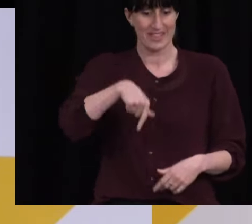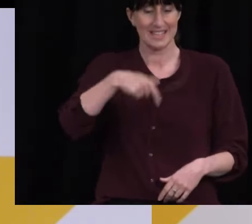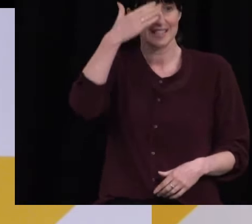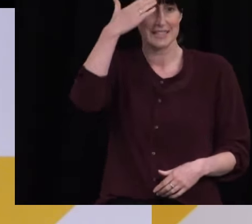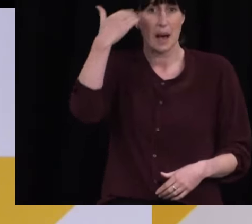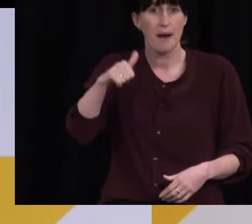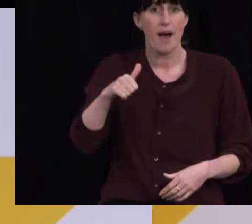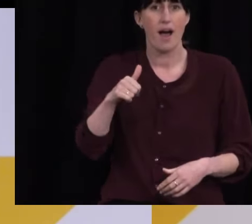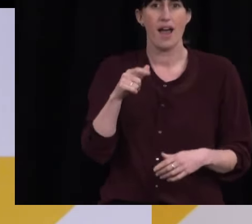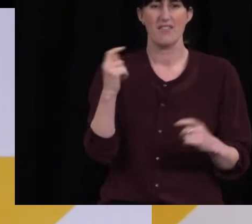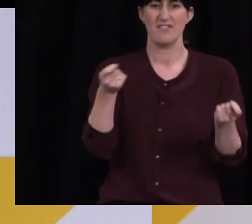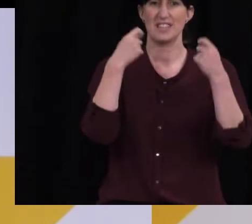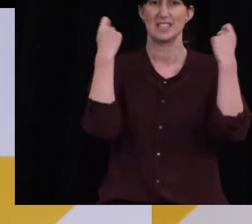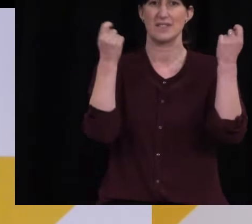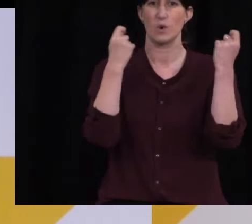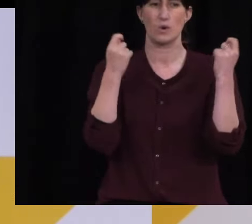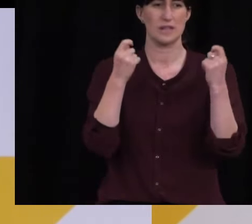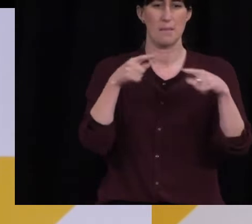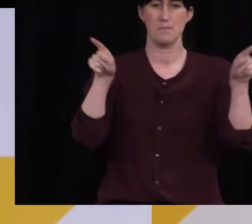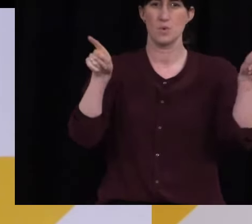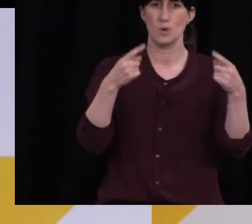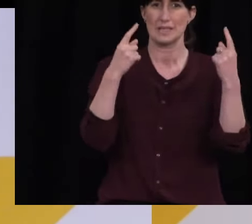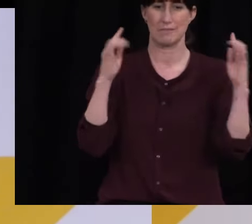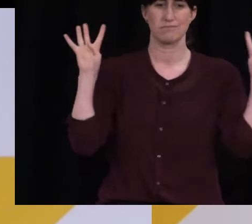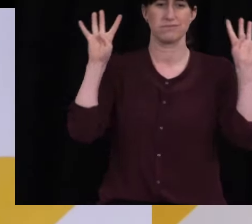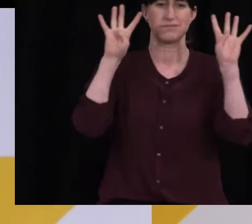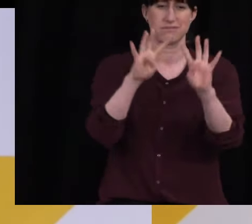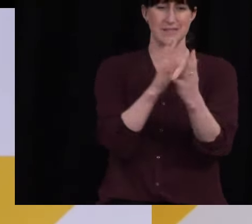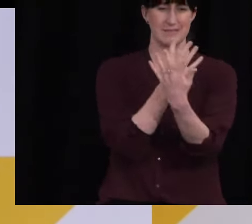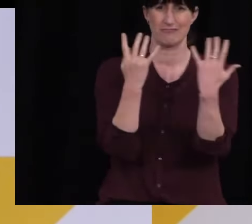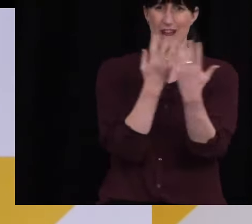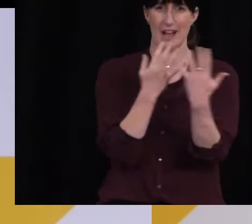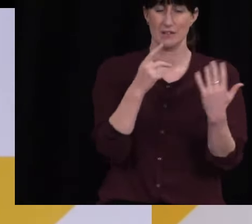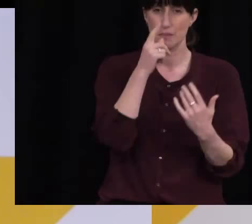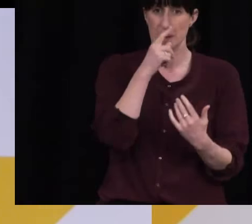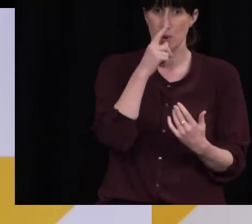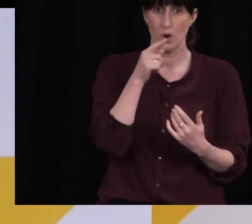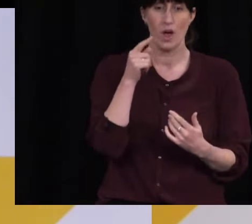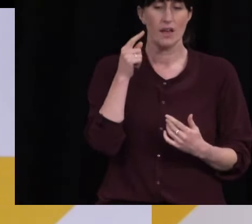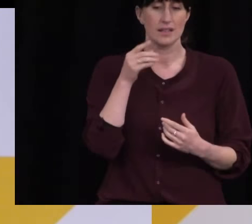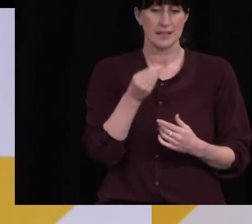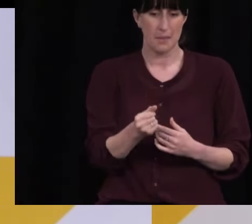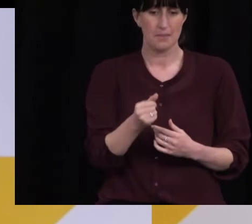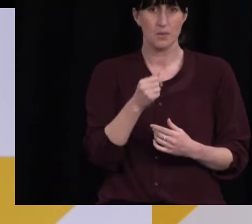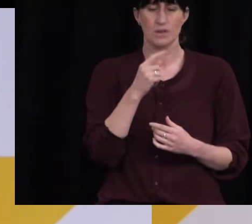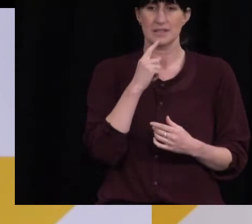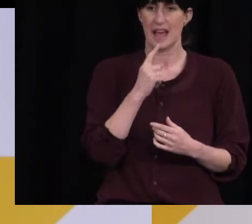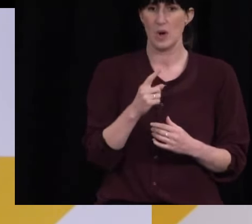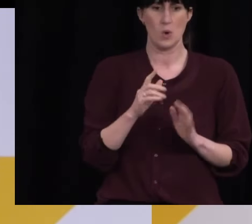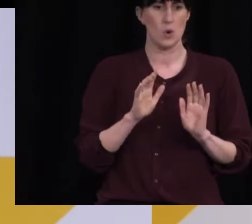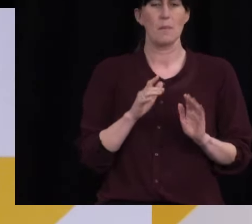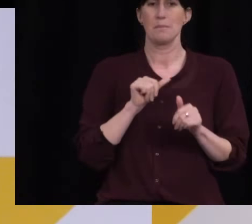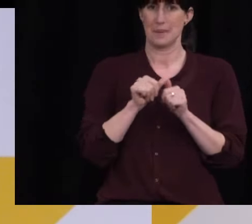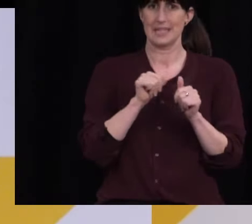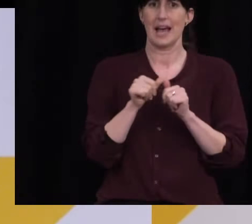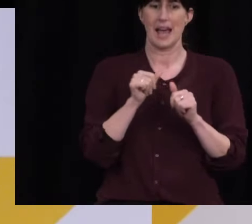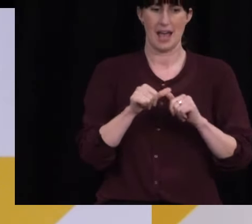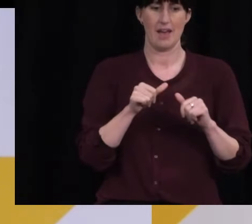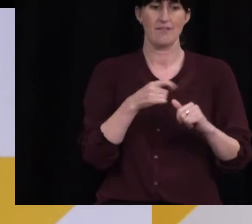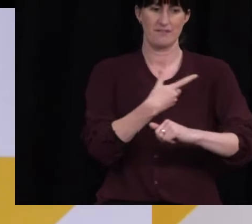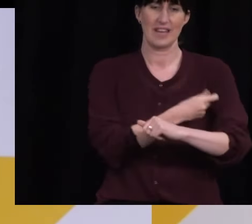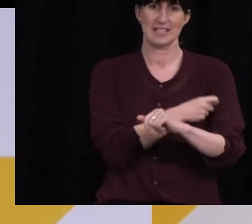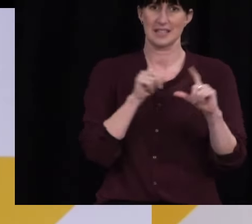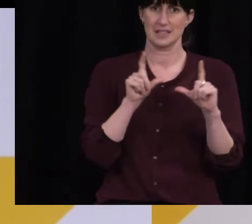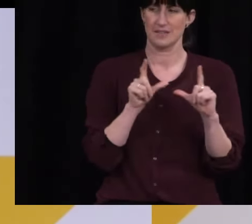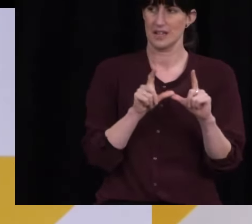get the vaccine? We don't want to do that. Oh, well, look, I don't think it's fair to say for those that have already had pre-sales that you couldn't find a way to make it work. So I